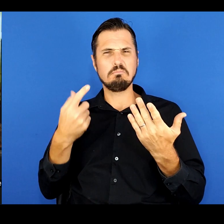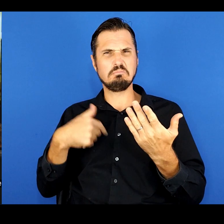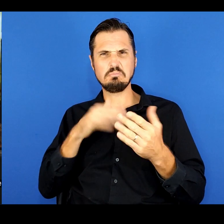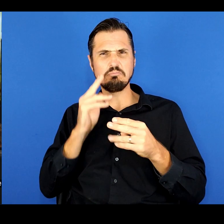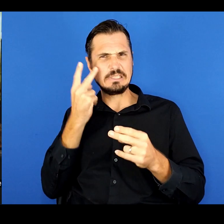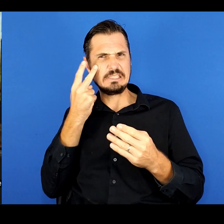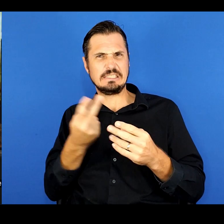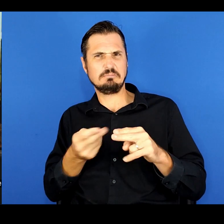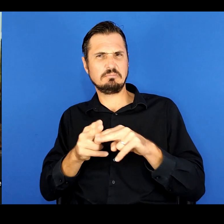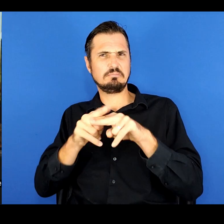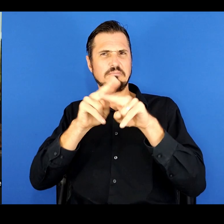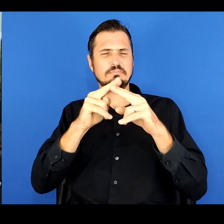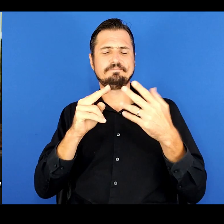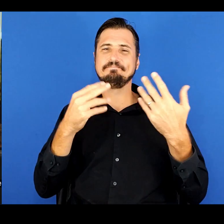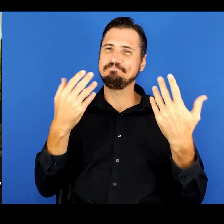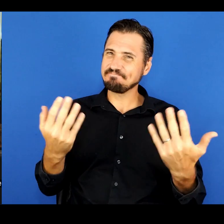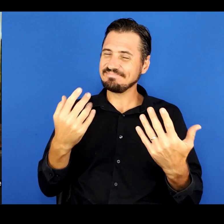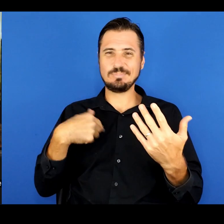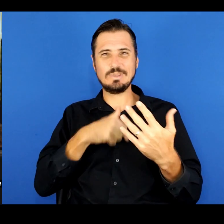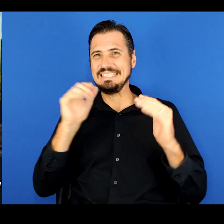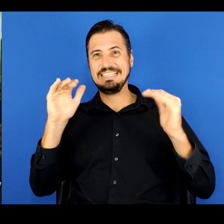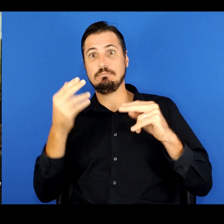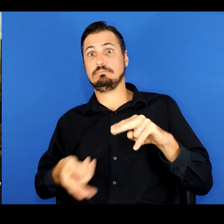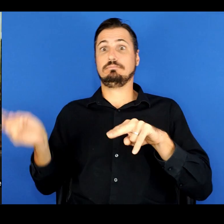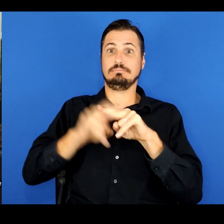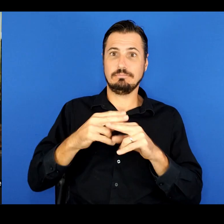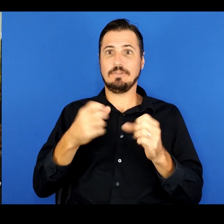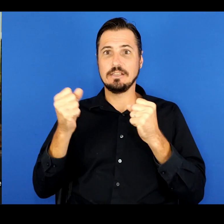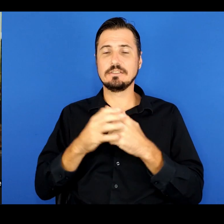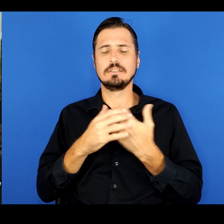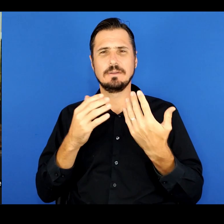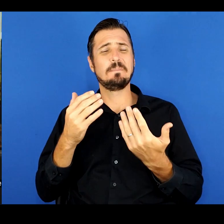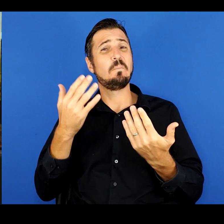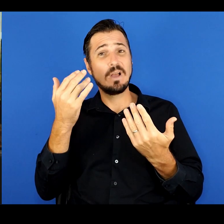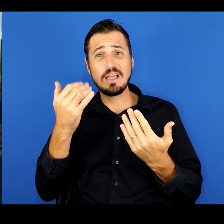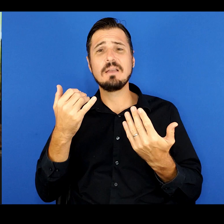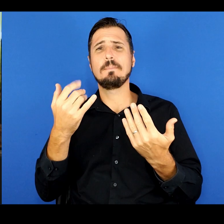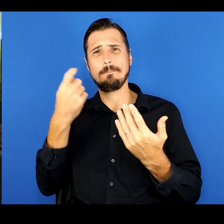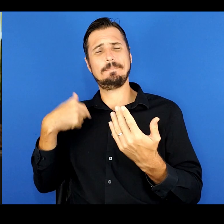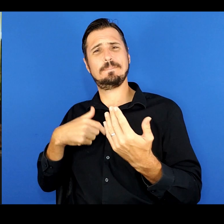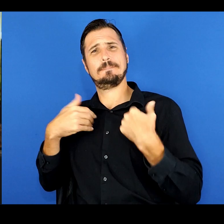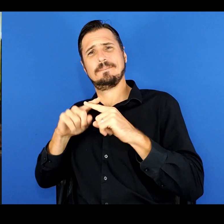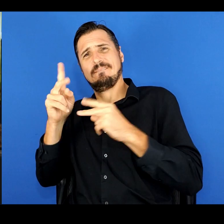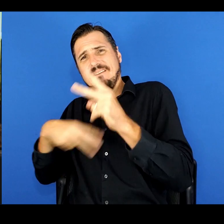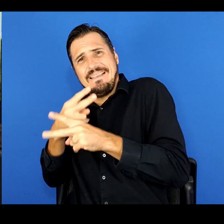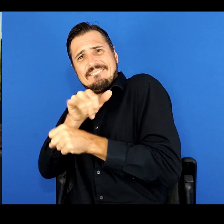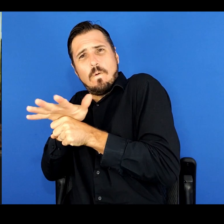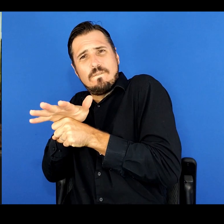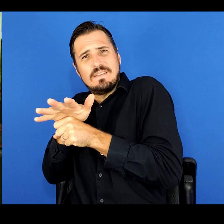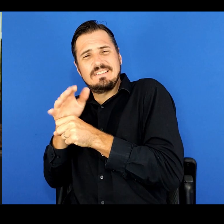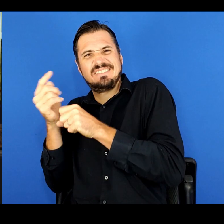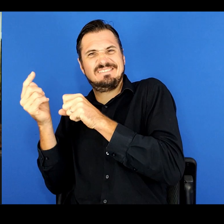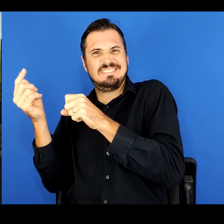so soon. This is likely a reflection of more transmissible variants being increasingly common statewide and on the